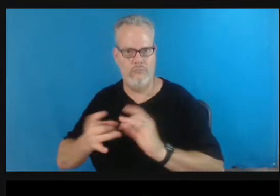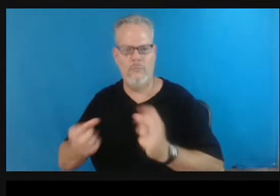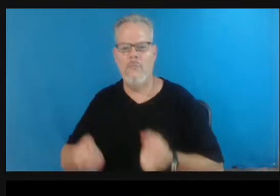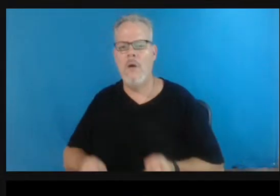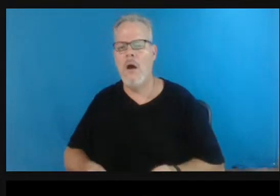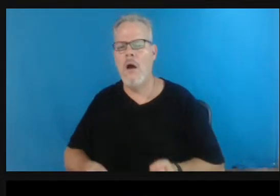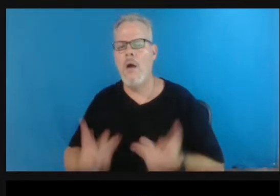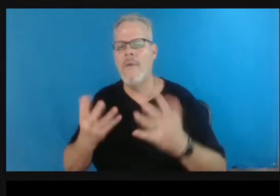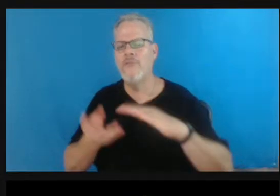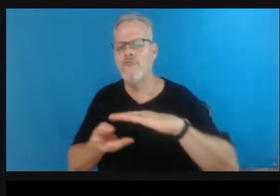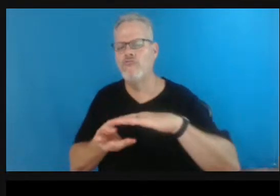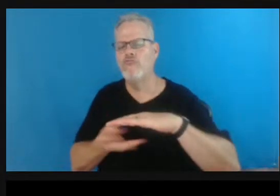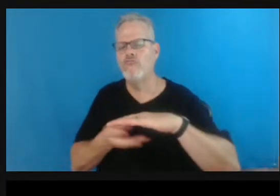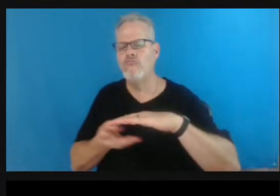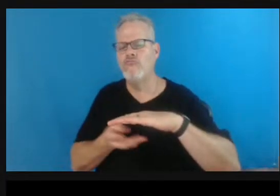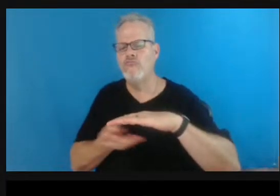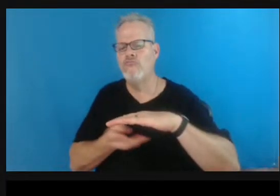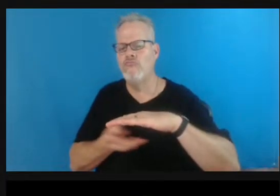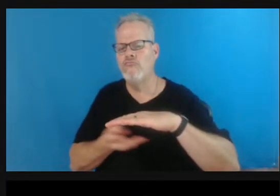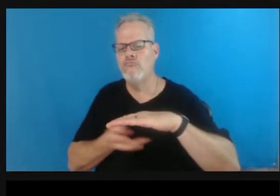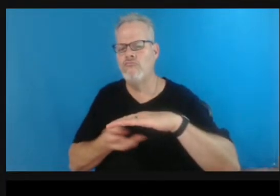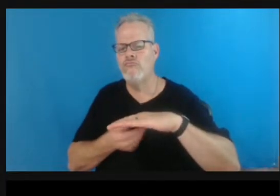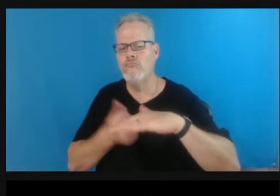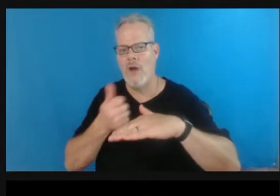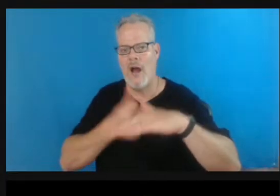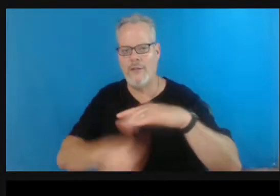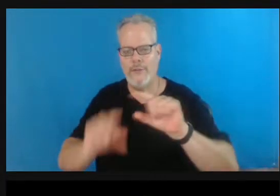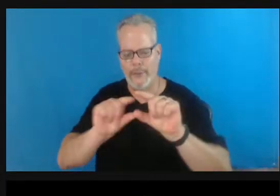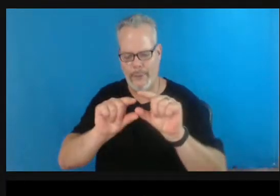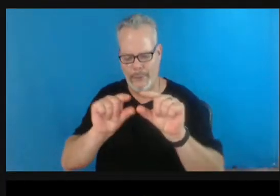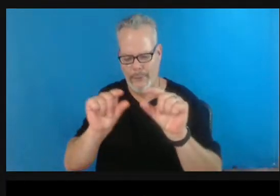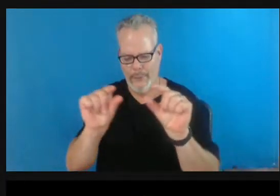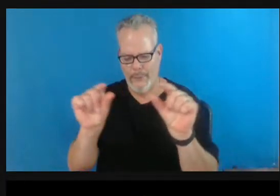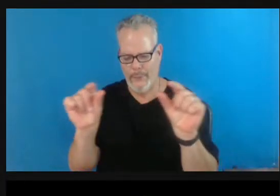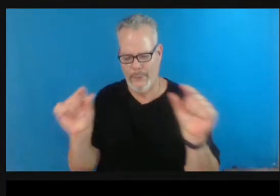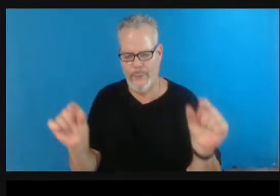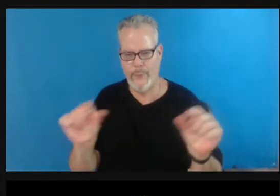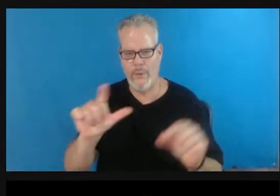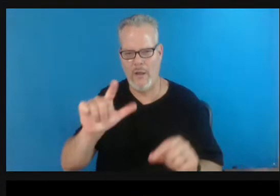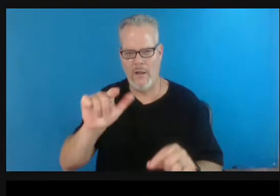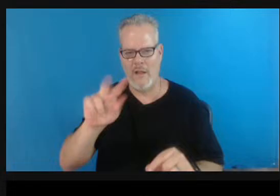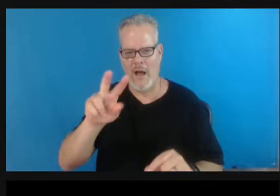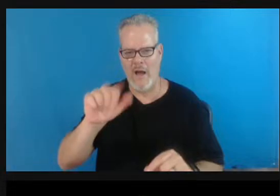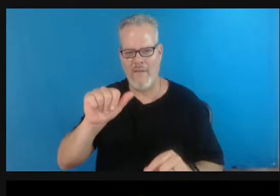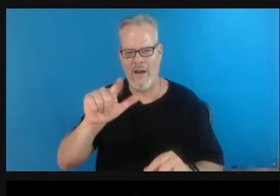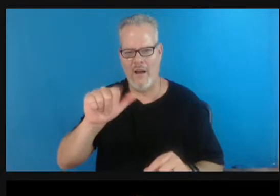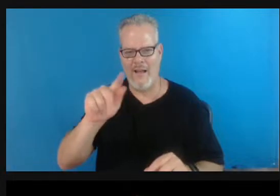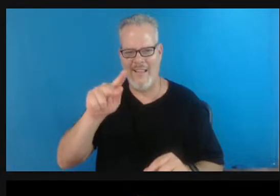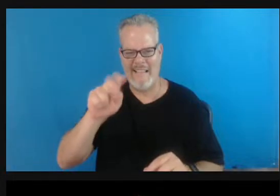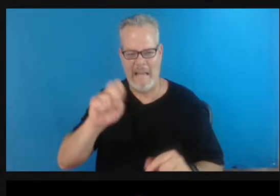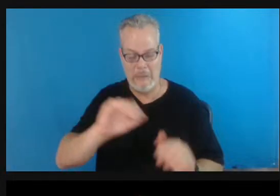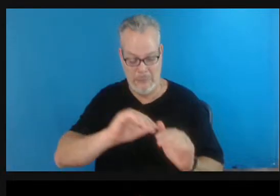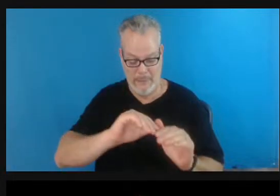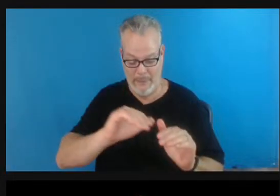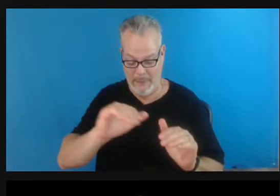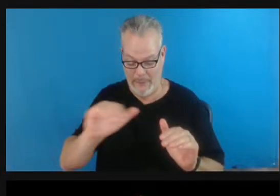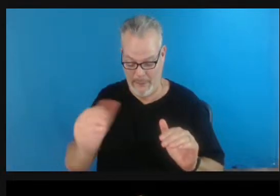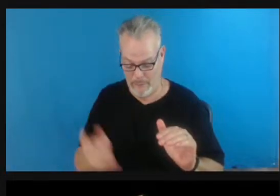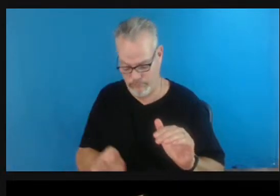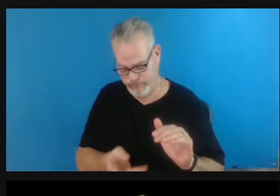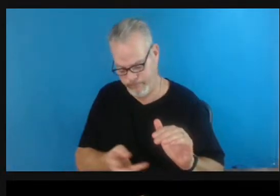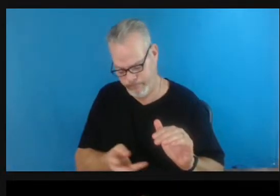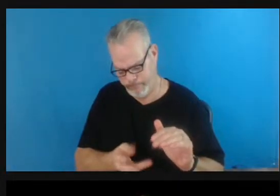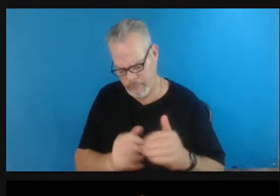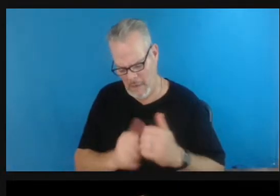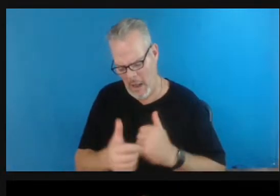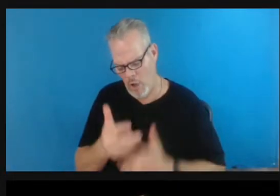injecting underneath the crusted lava lake. That's a huge mass of lava and how that interacts. And so depending on that